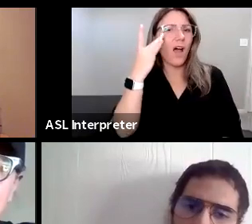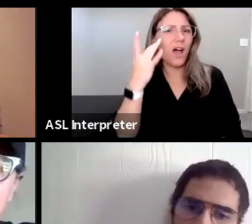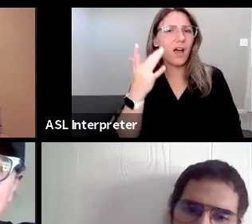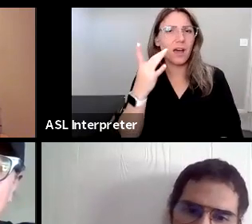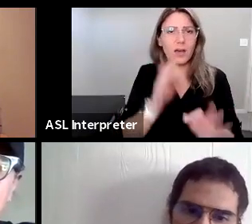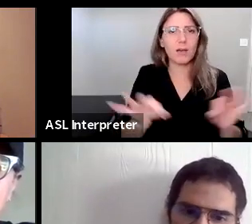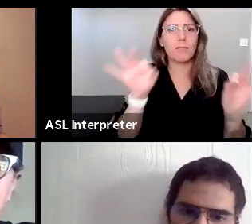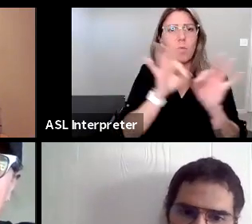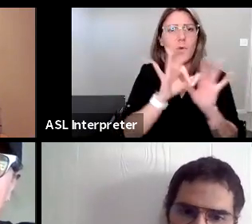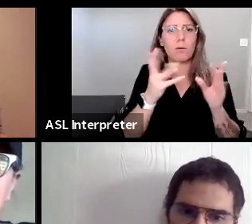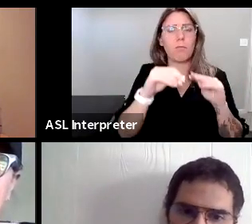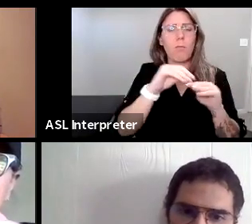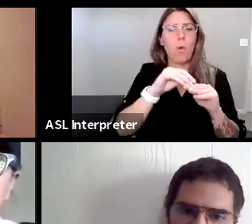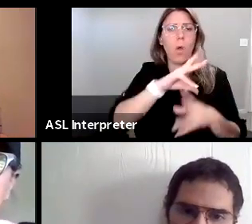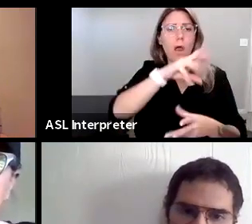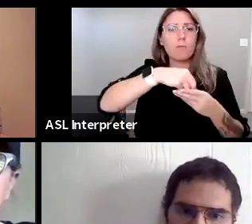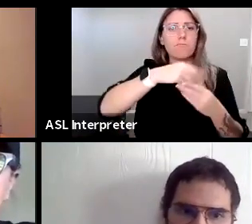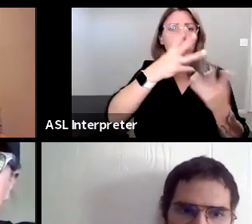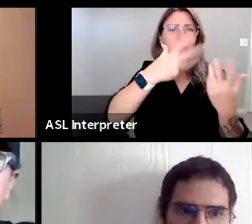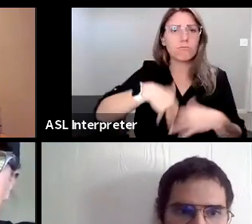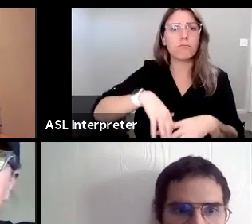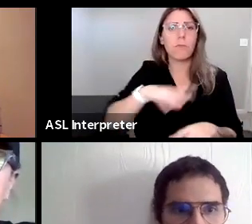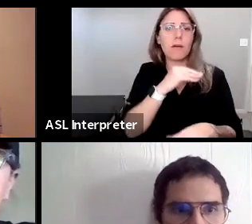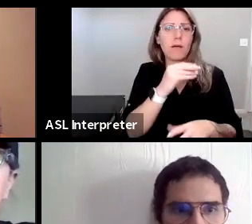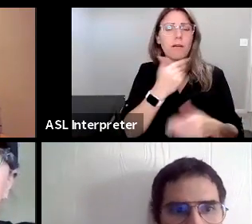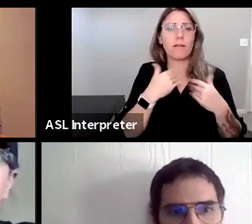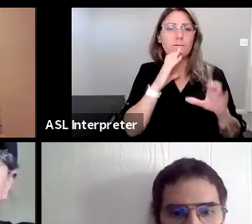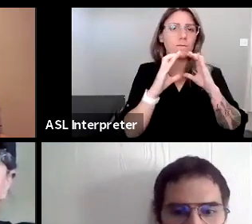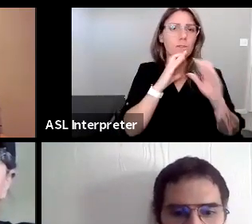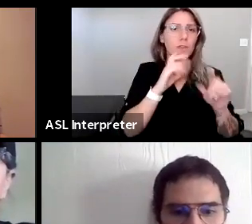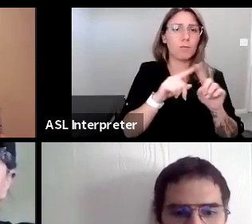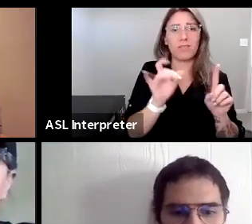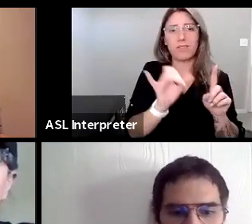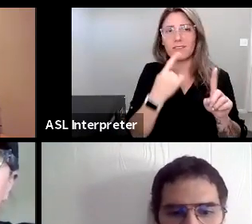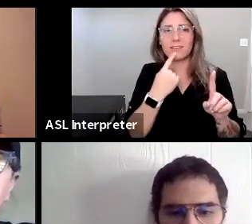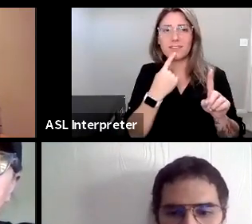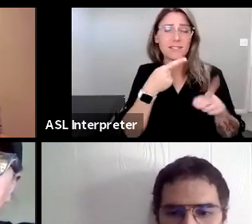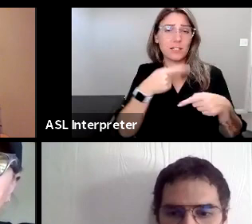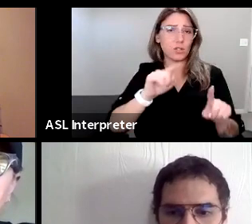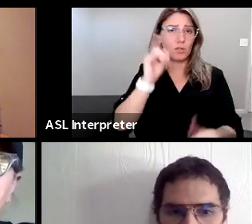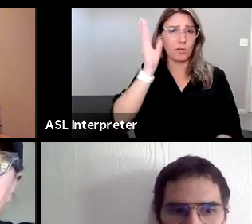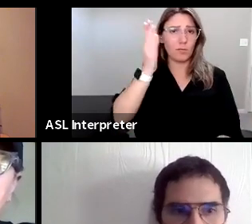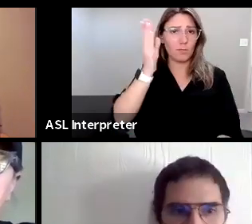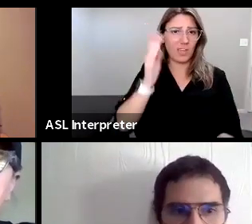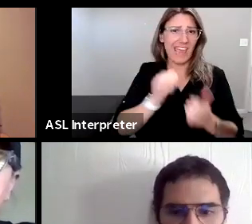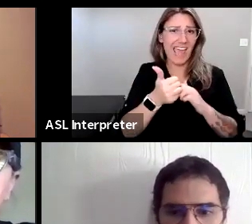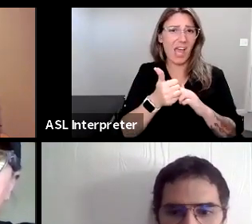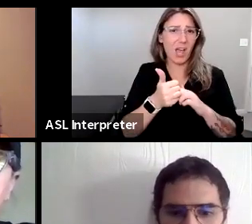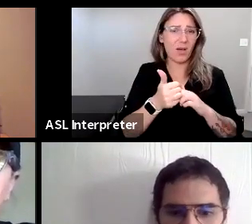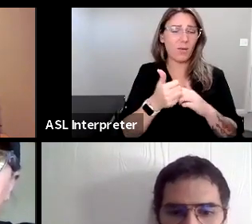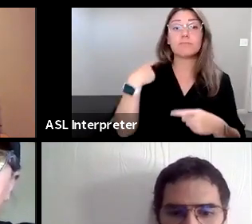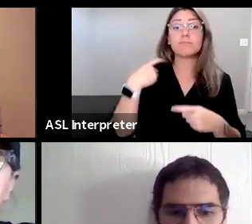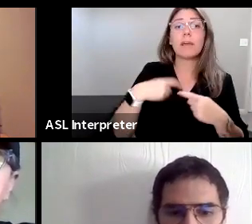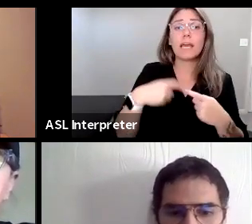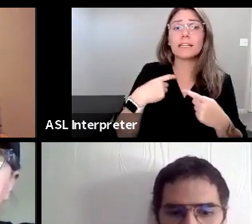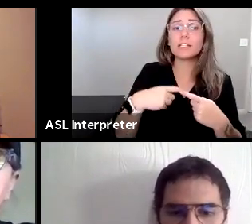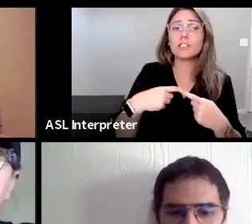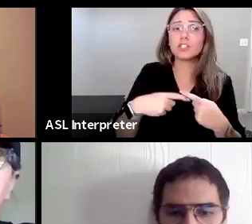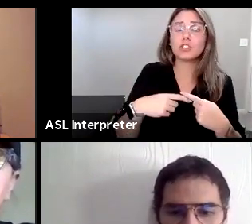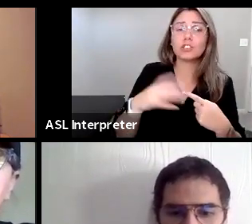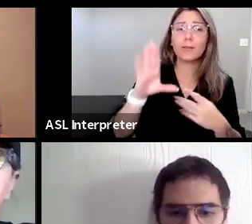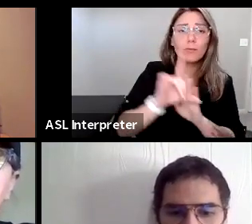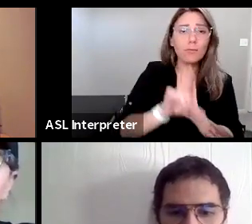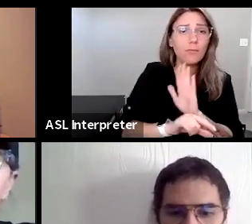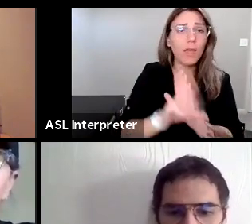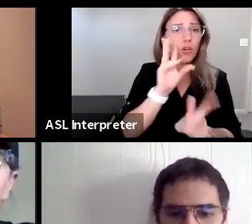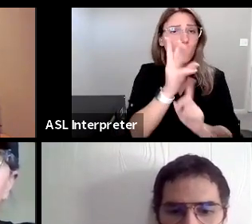important to be more inclusive. And I think we're having those conversations, but it's also like they said in the presentation, how Spanish works, that it's,